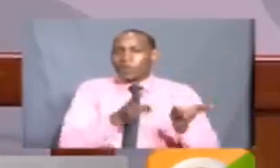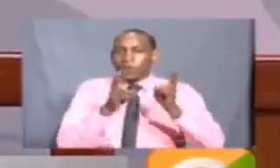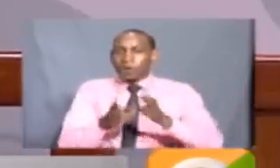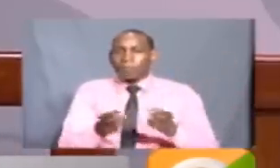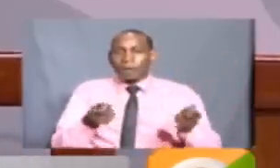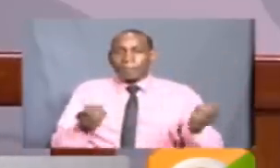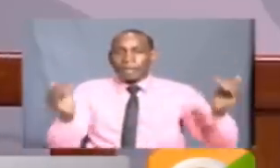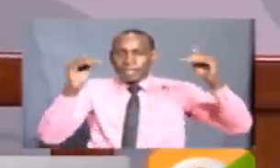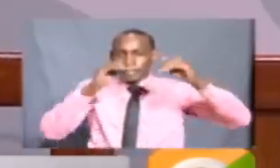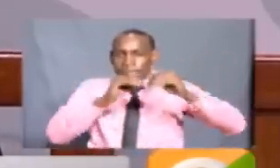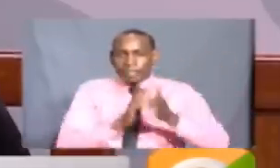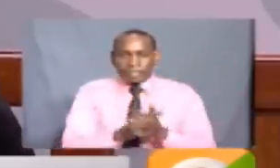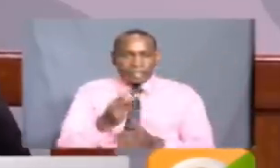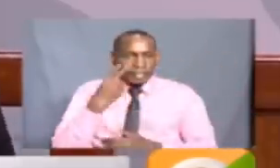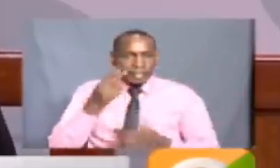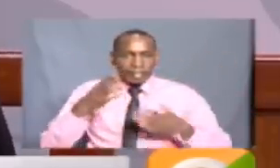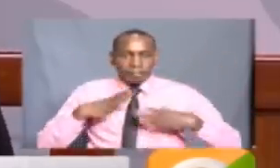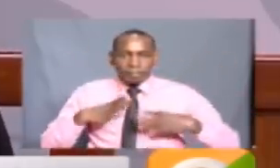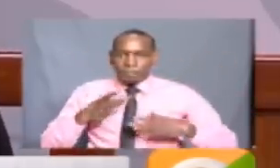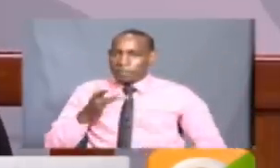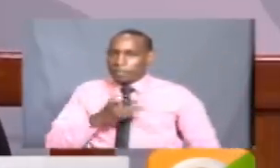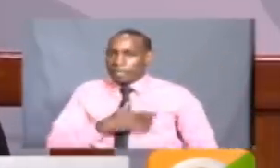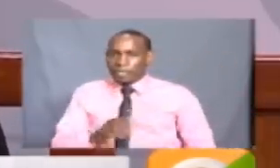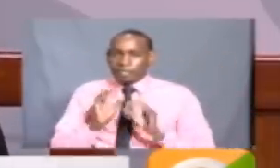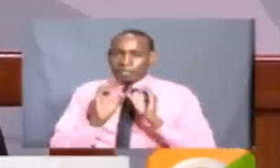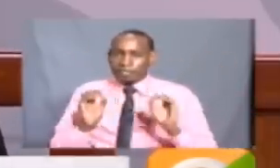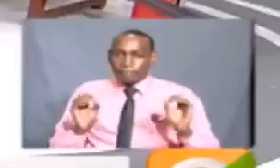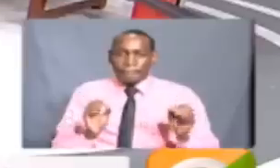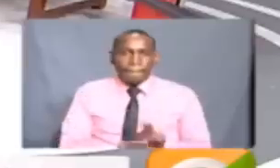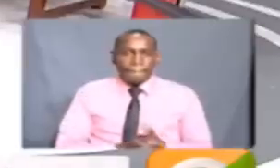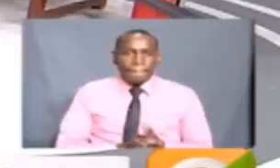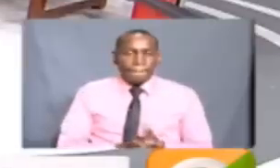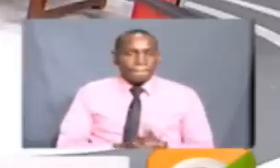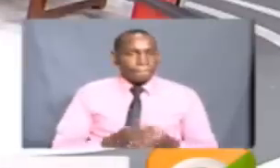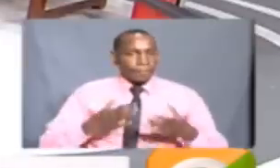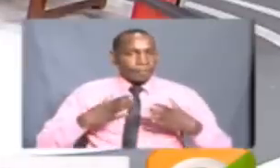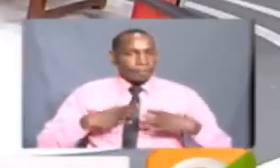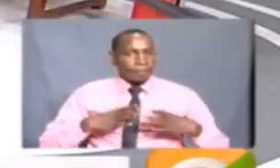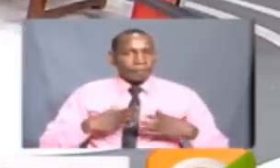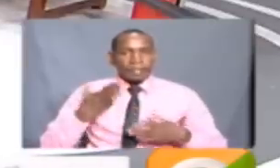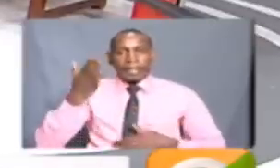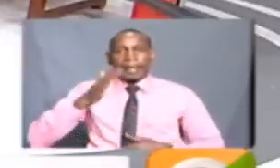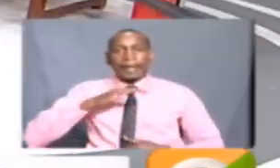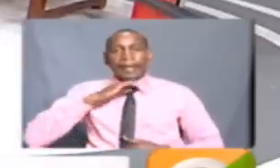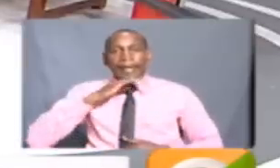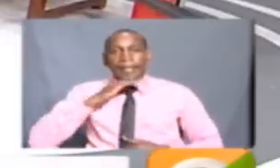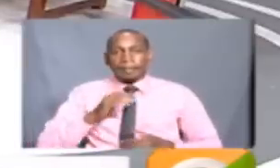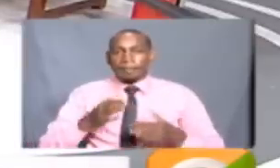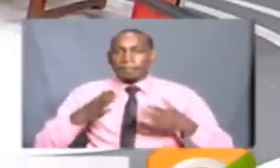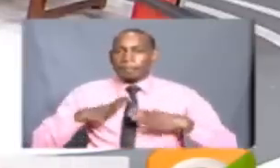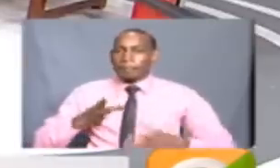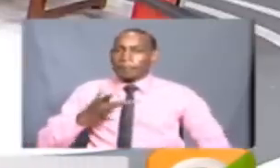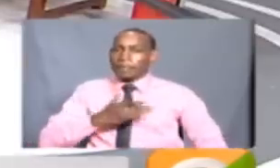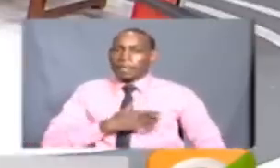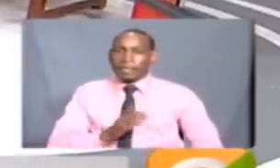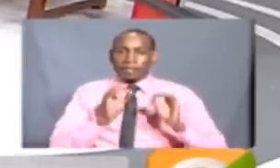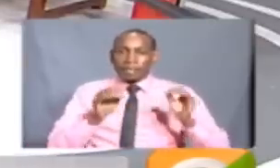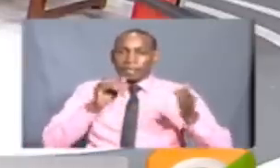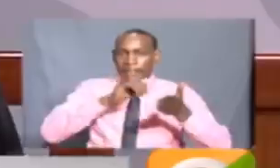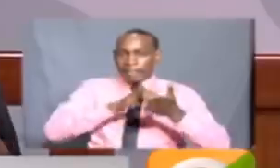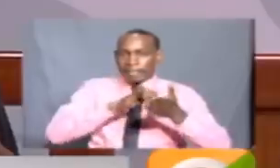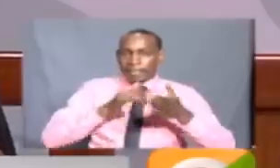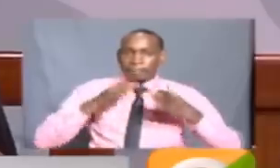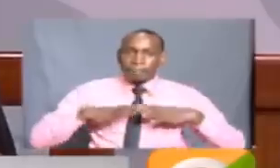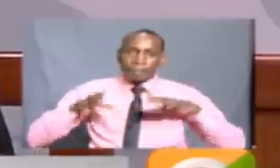conference. I don't see people touched. There's no urgency. That there are people dying. I don't see people touched that people